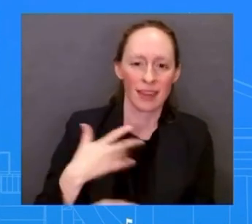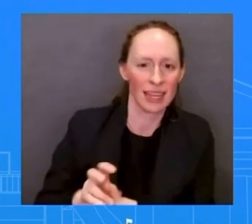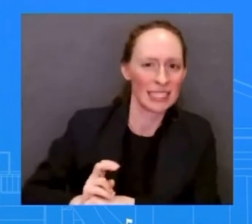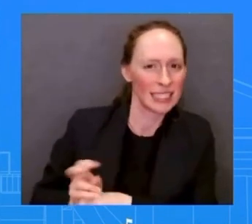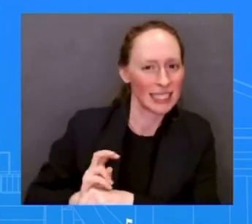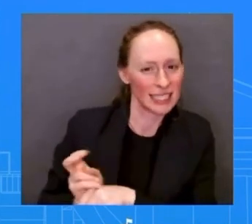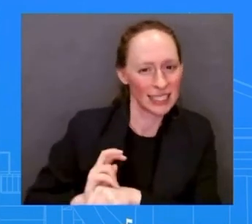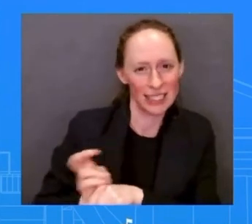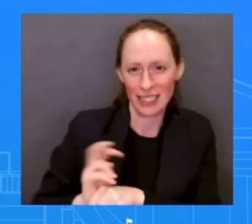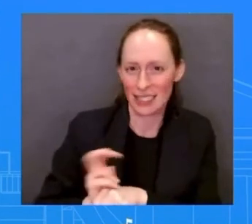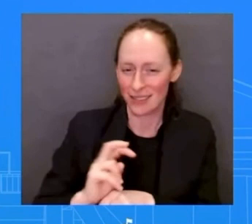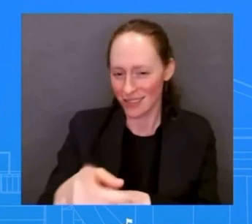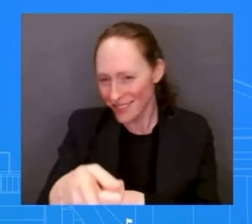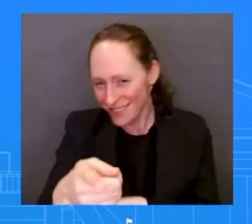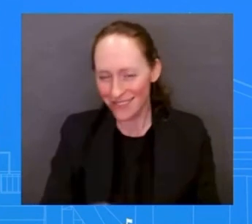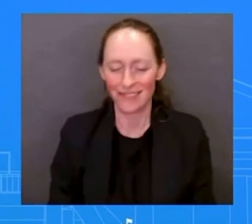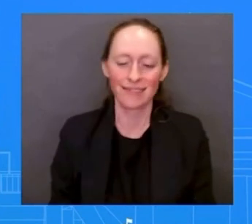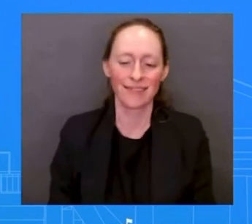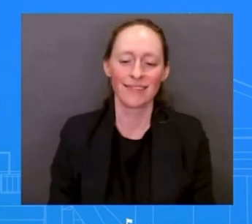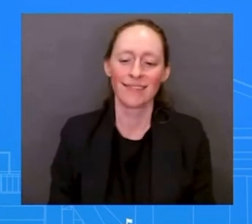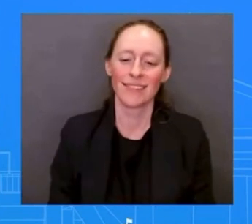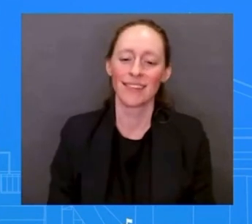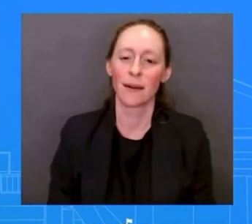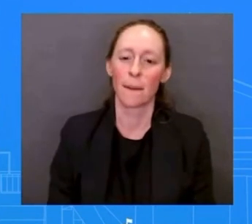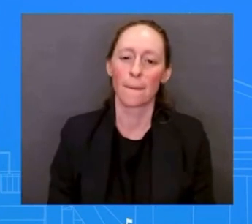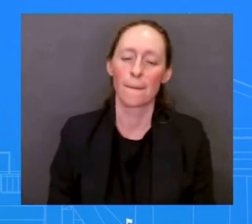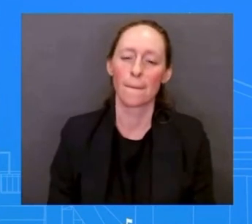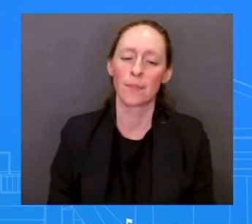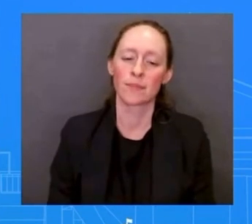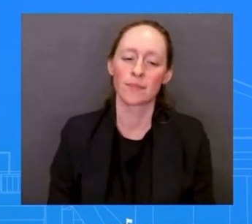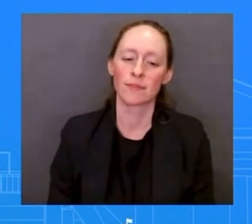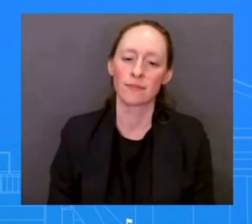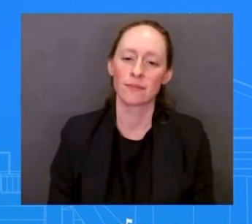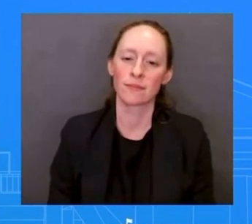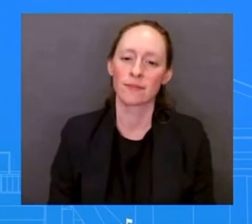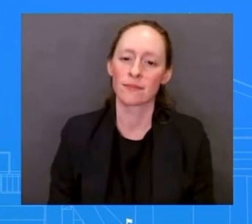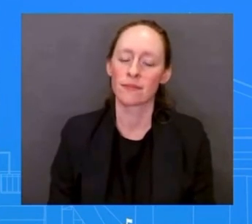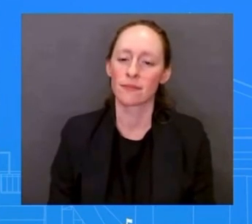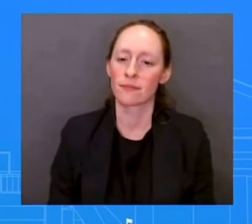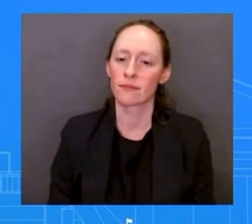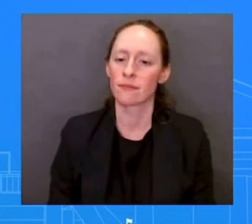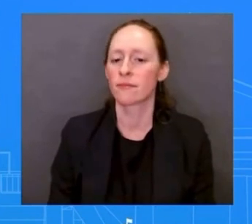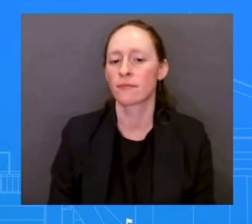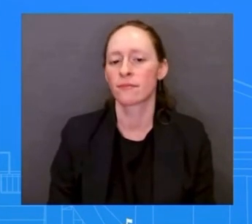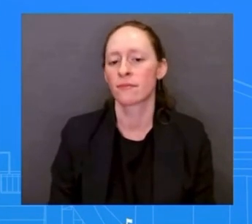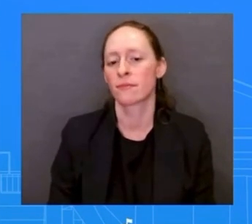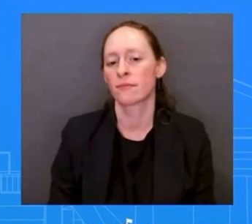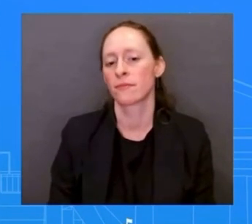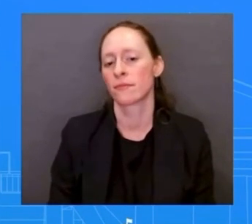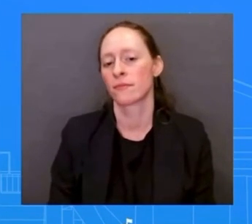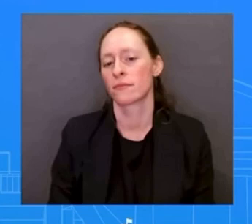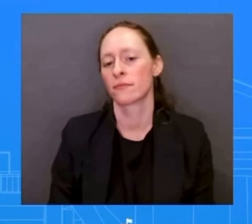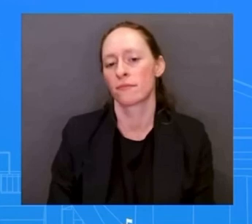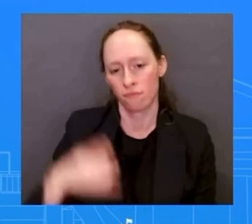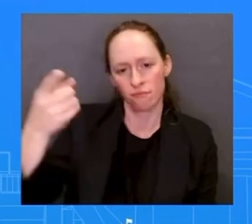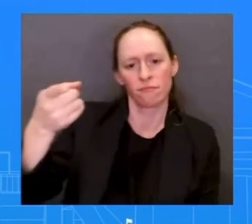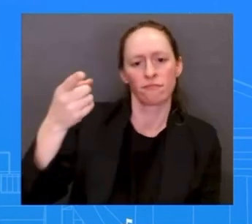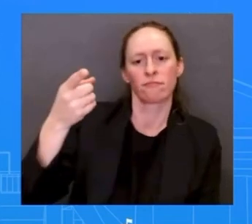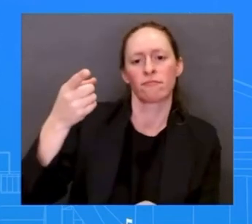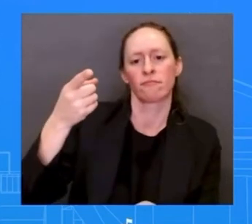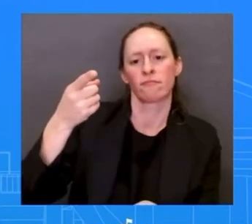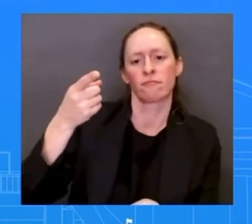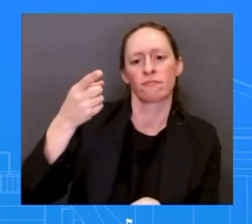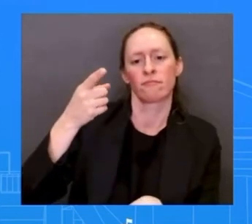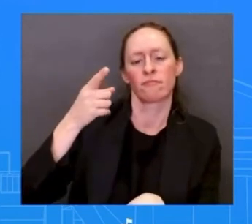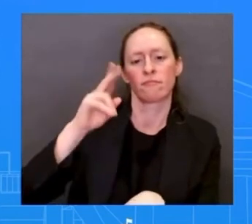in December for the National Archivist to release the remaining records about JFK's assassination. Mm-hmm. Has the president